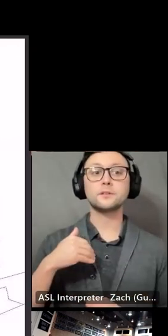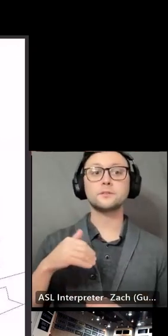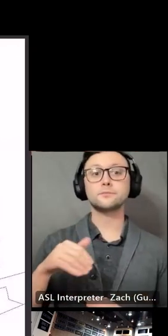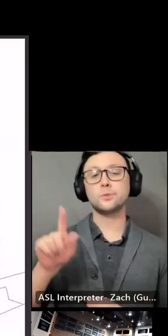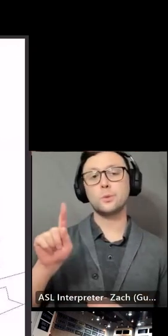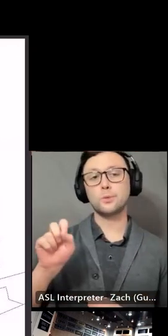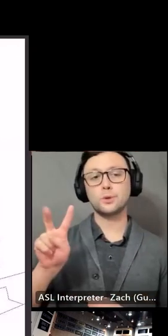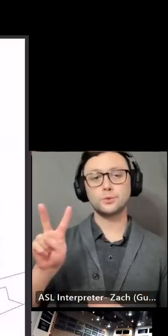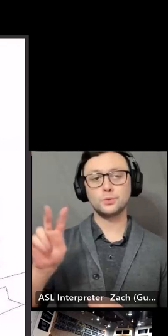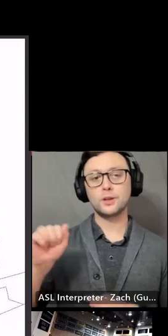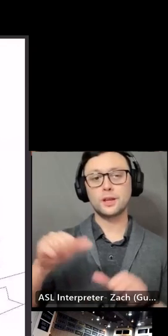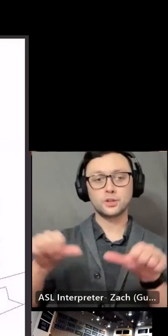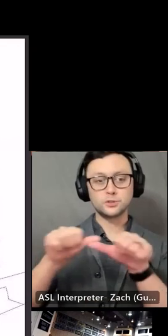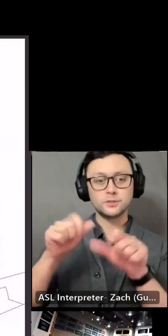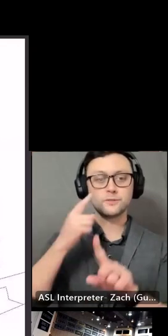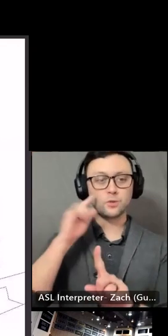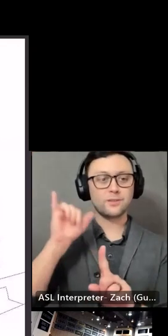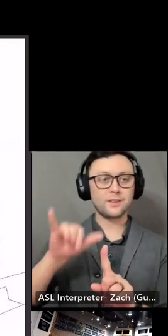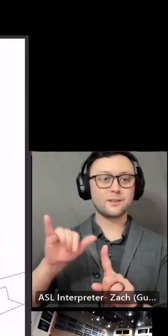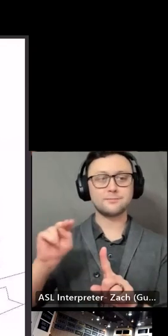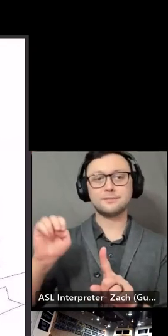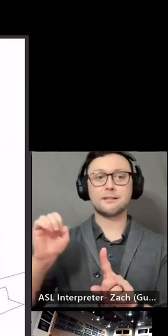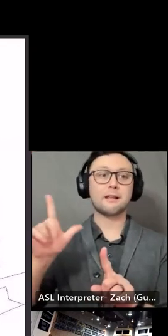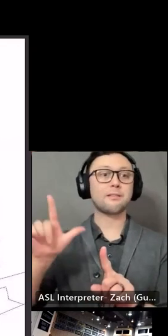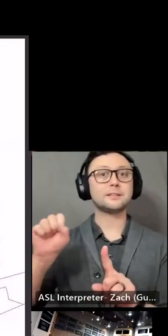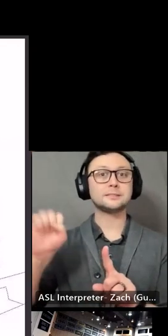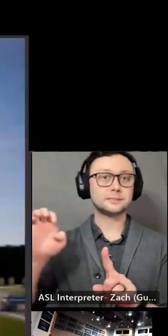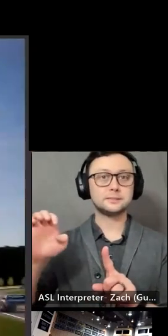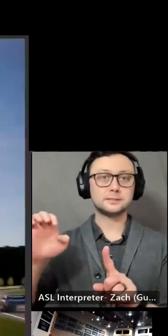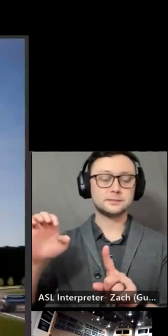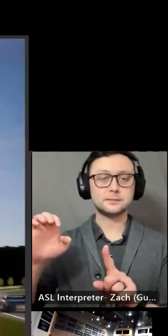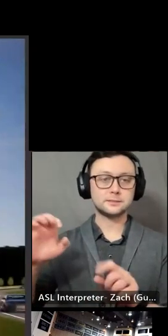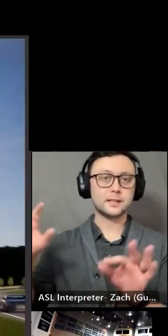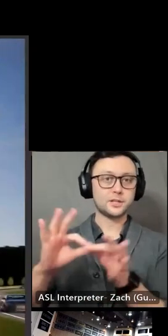acreage with the MLM connector that was built during the Casey Overpass project.